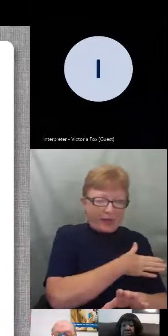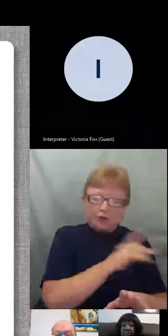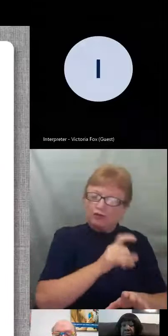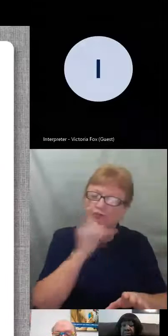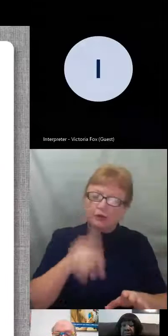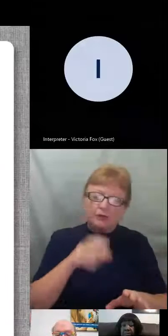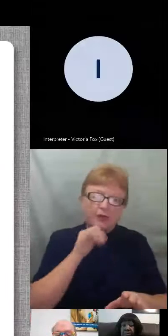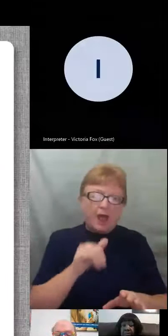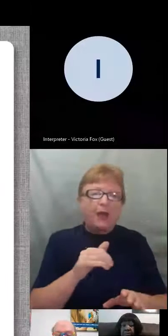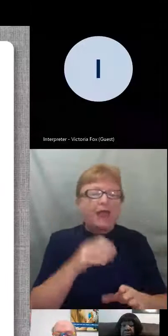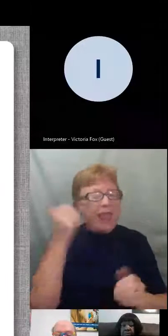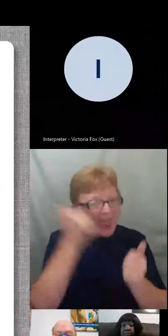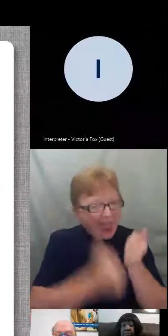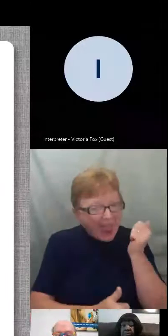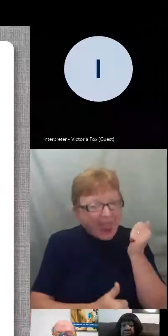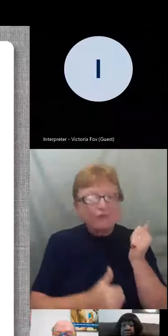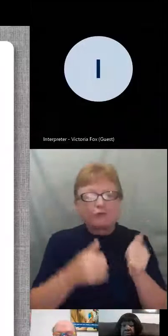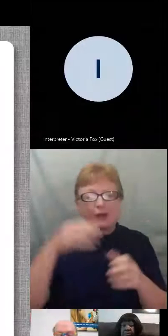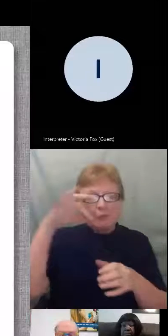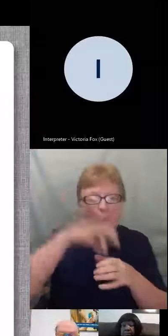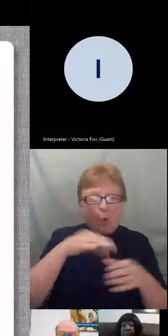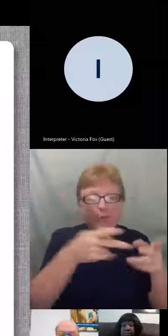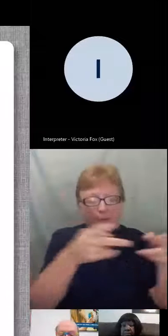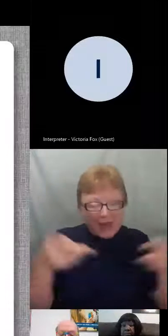has them. Every polling place should have one.